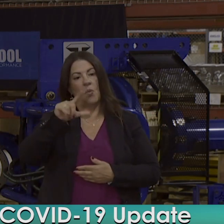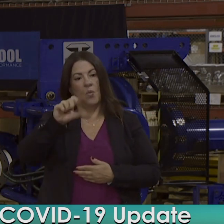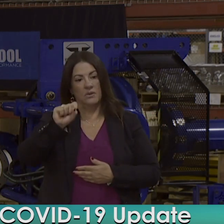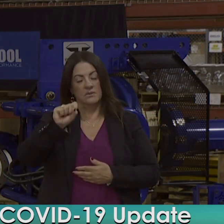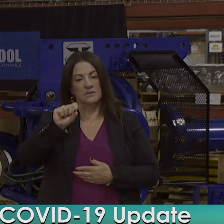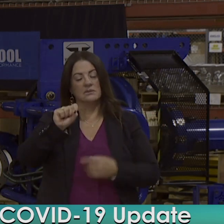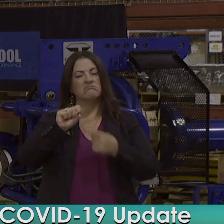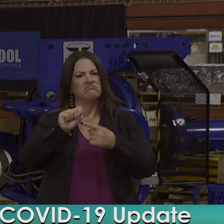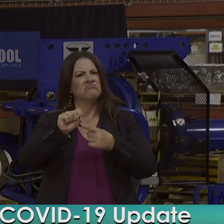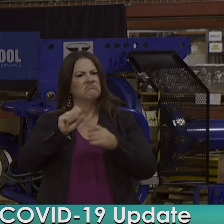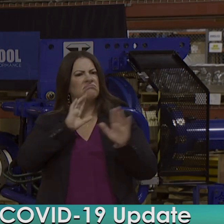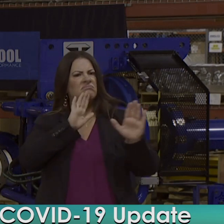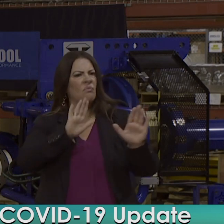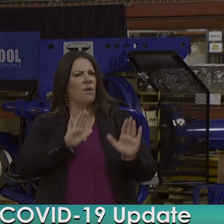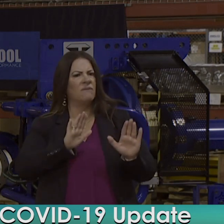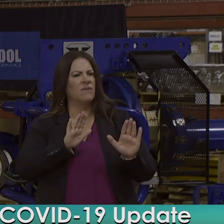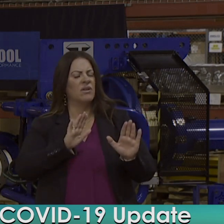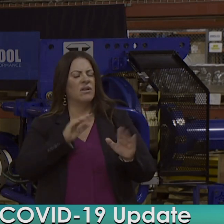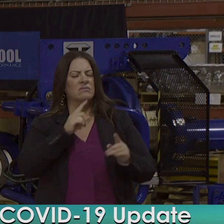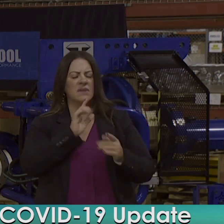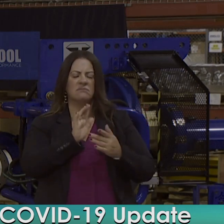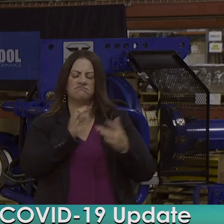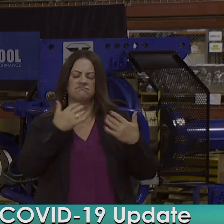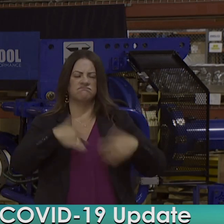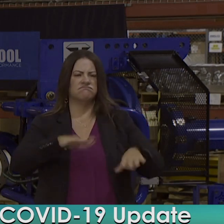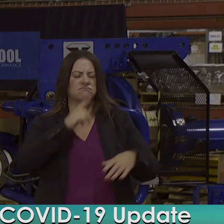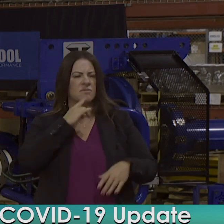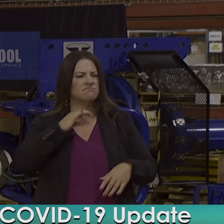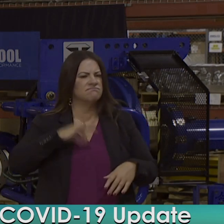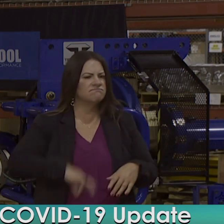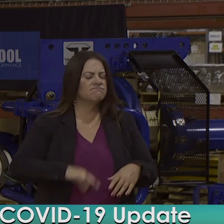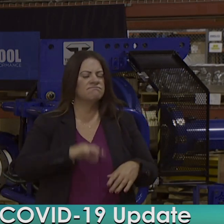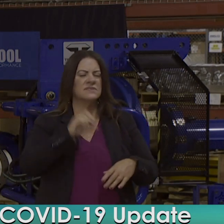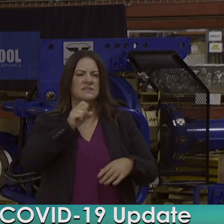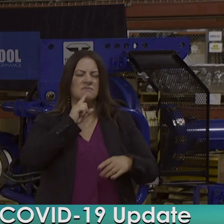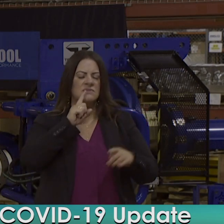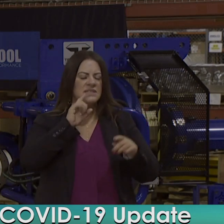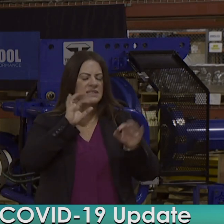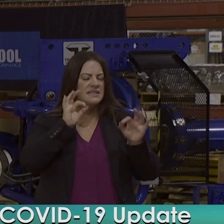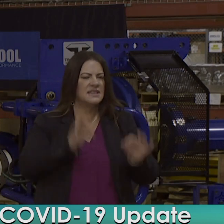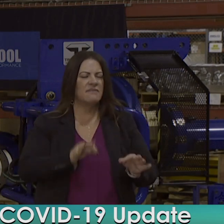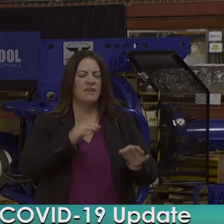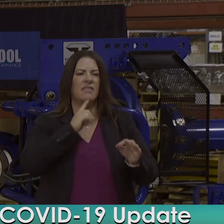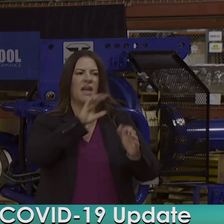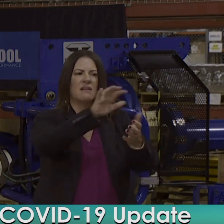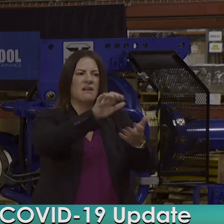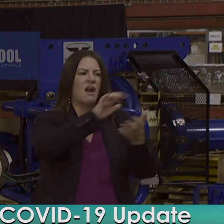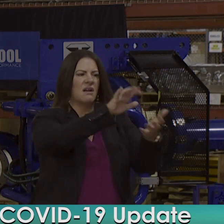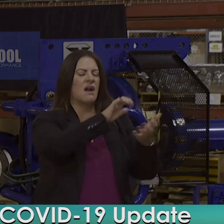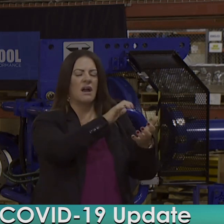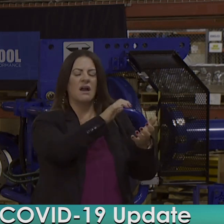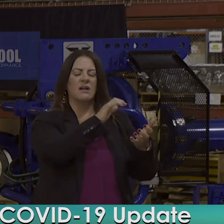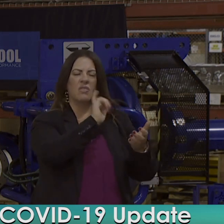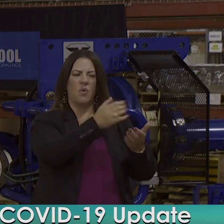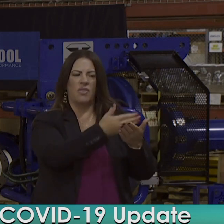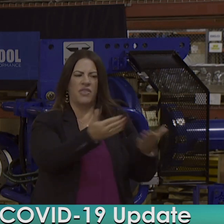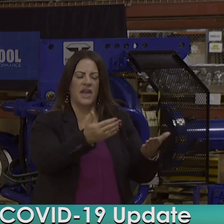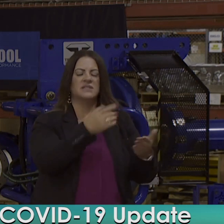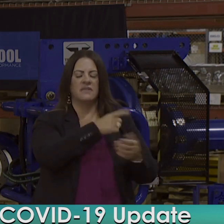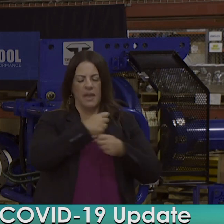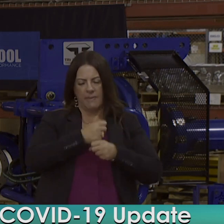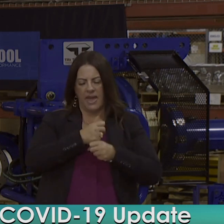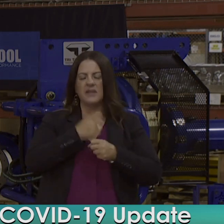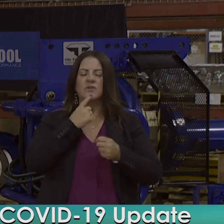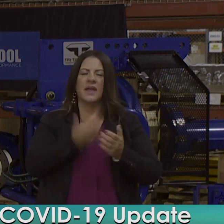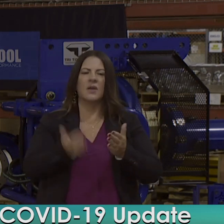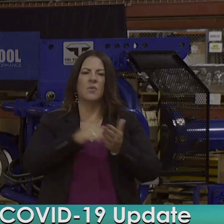taken advantage, understandably taken advantage of the procurement of these resources so they can safely reopen